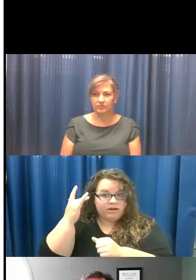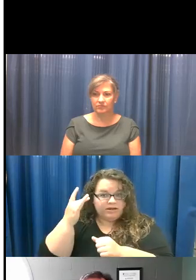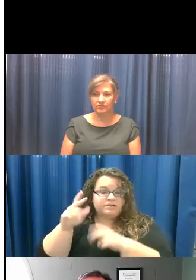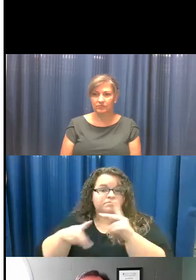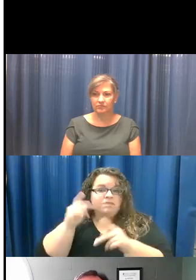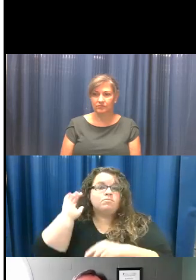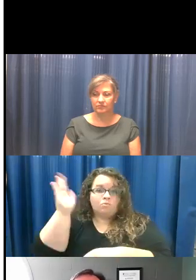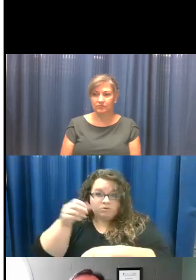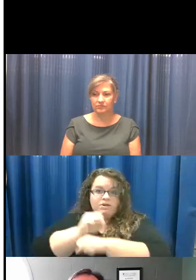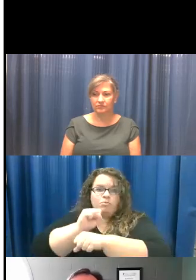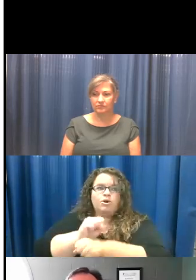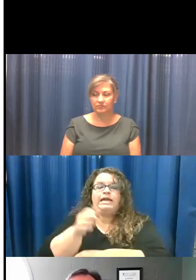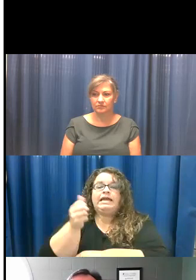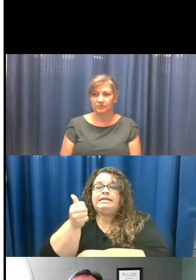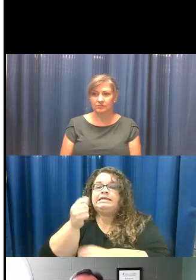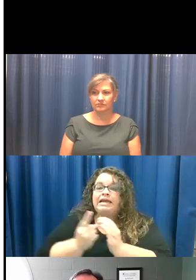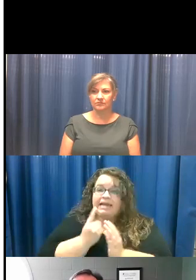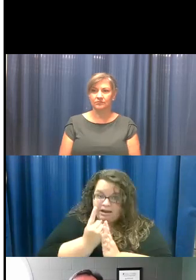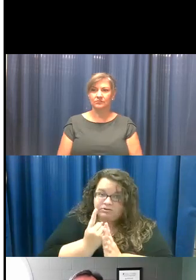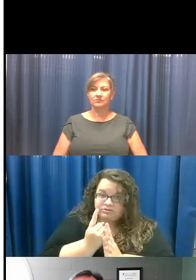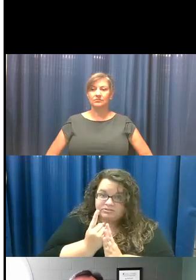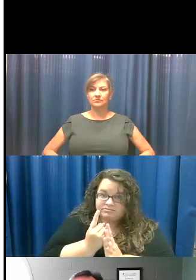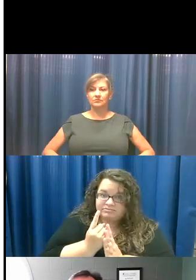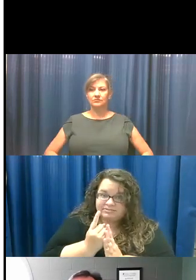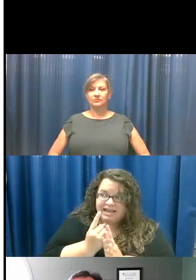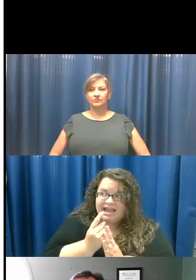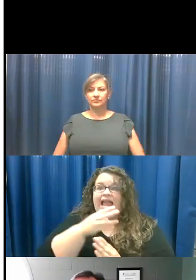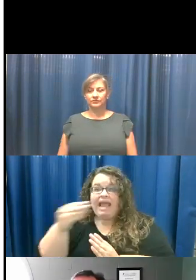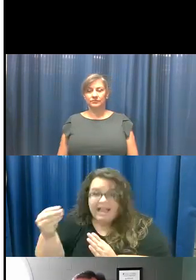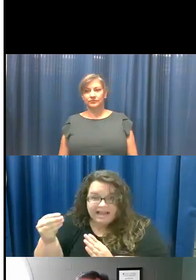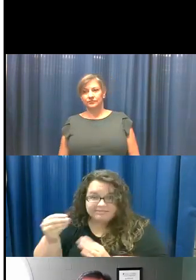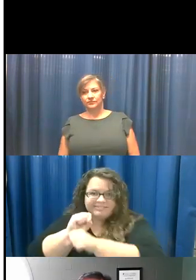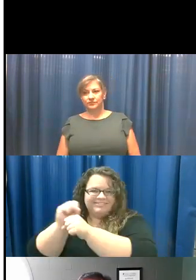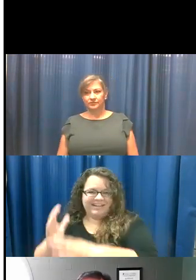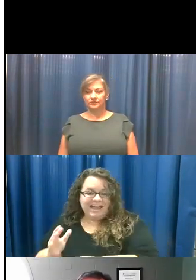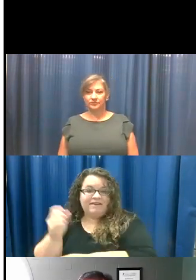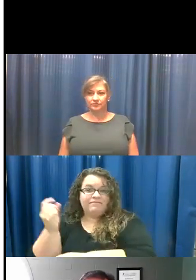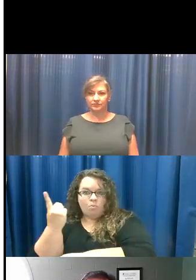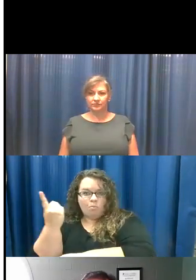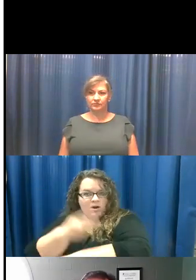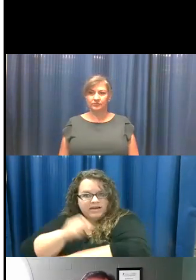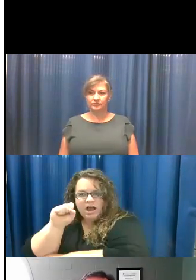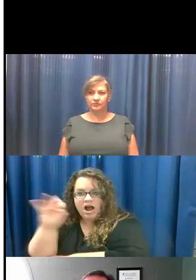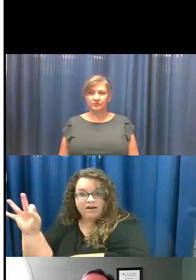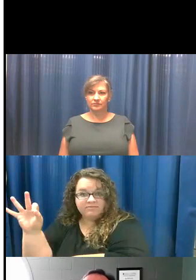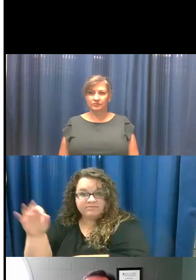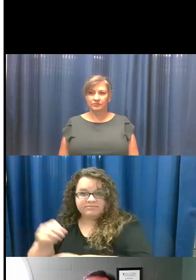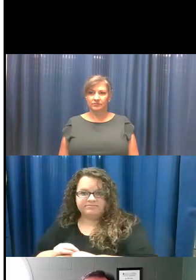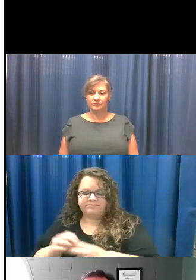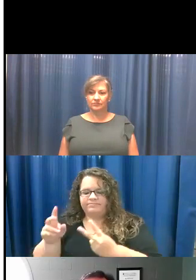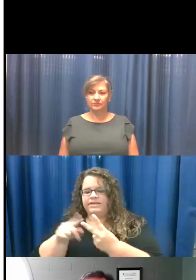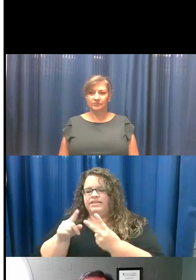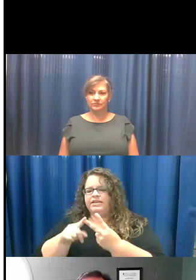And then, of course, employees will have a day off during the week as well. Flex place refers to being able to